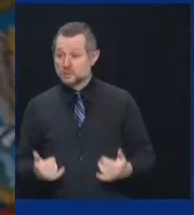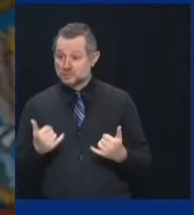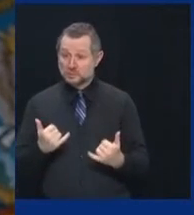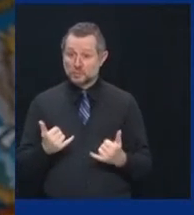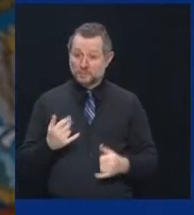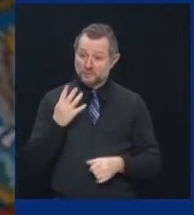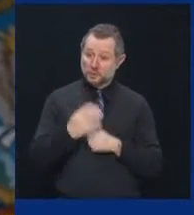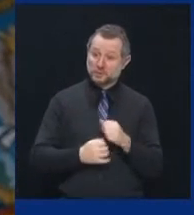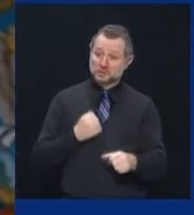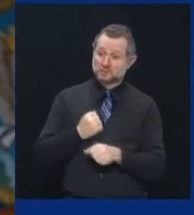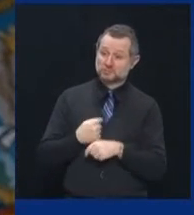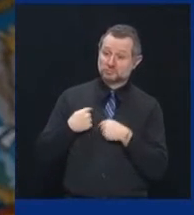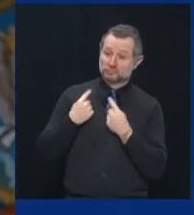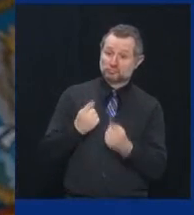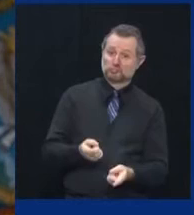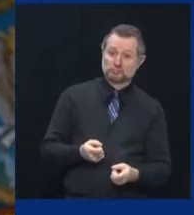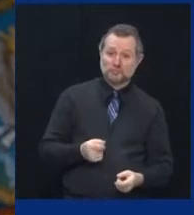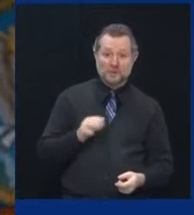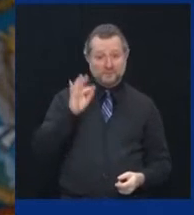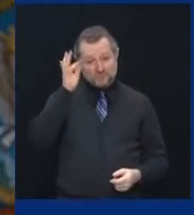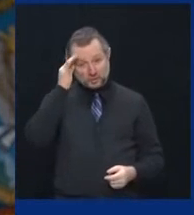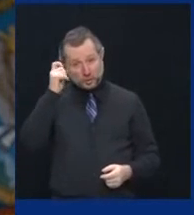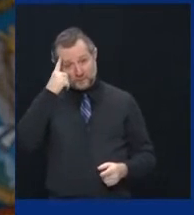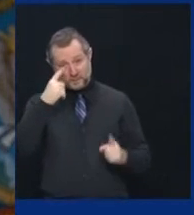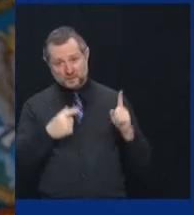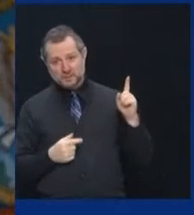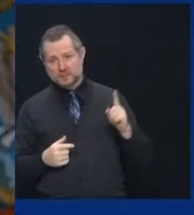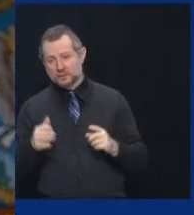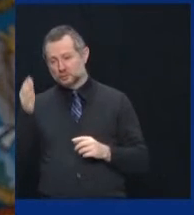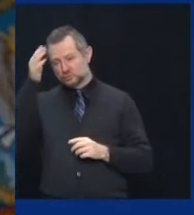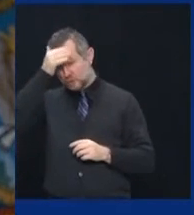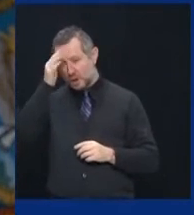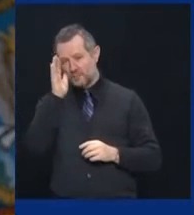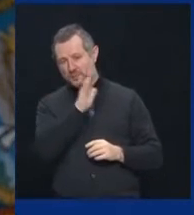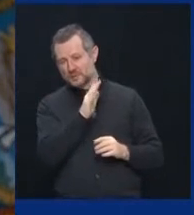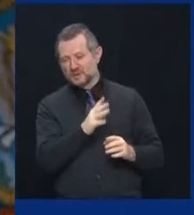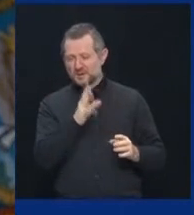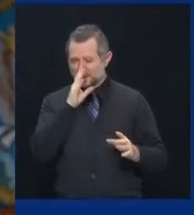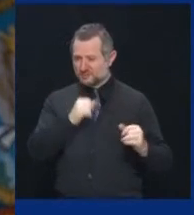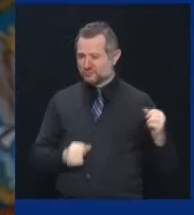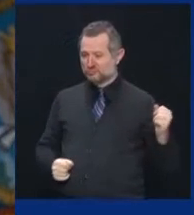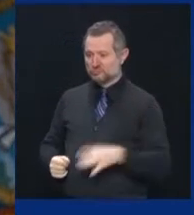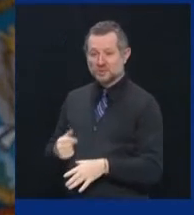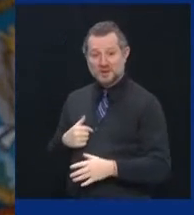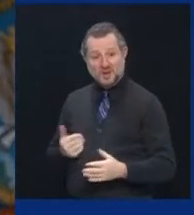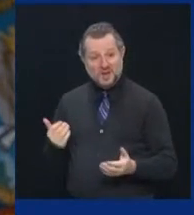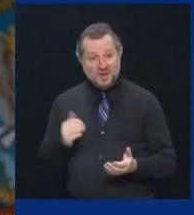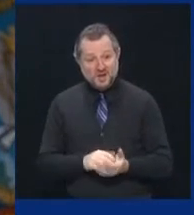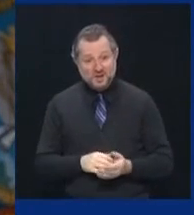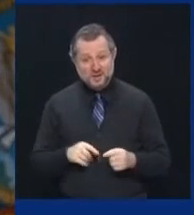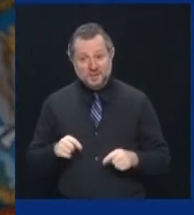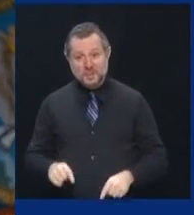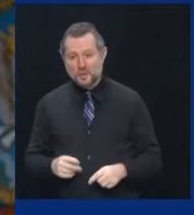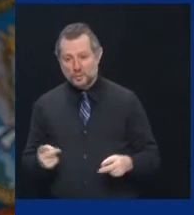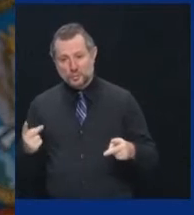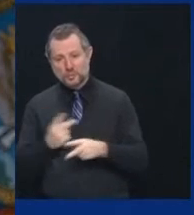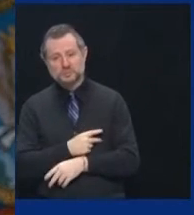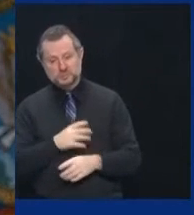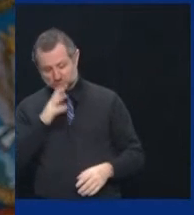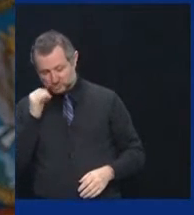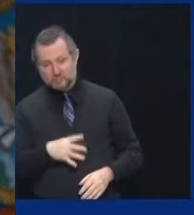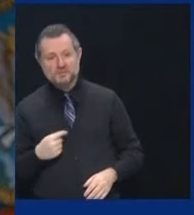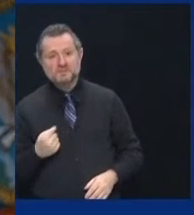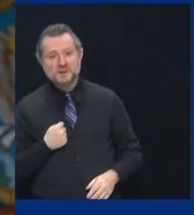drop dead, they dug a grave and they tried to push us in. But their efforts failed.